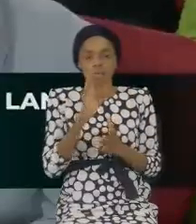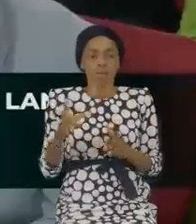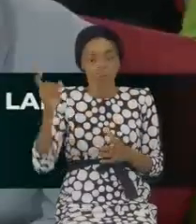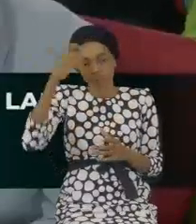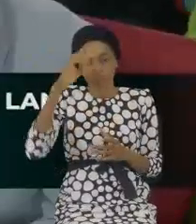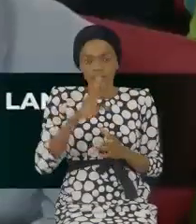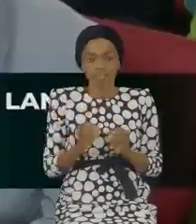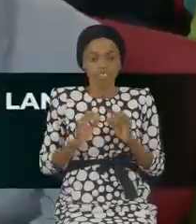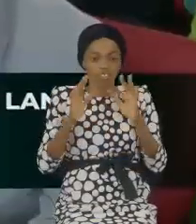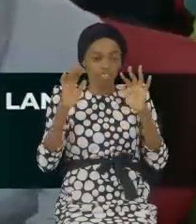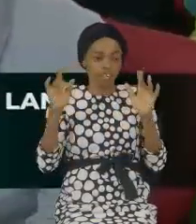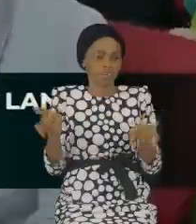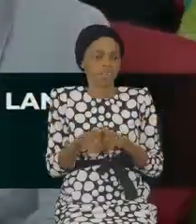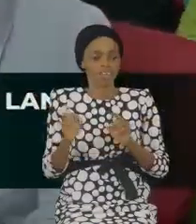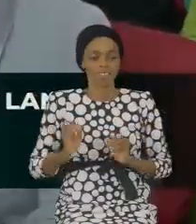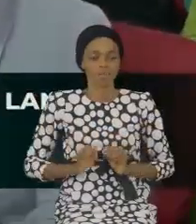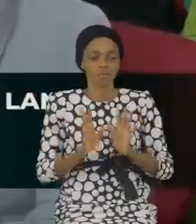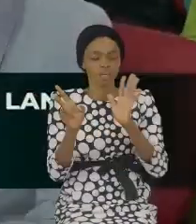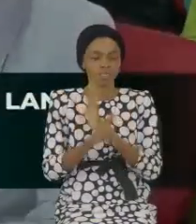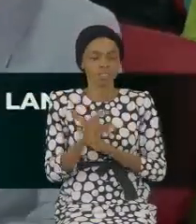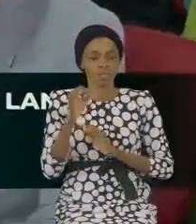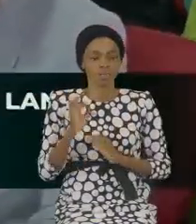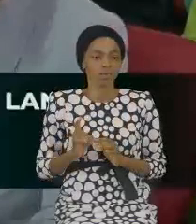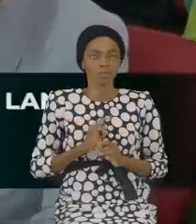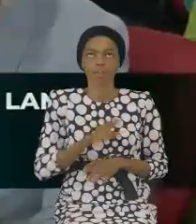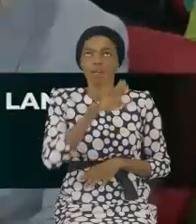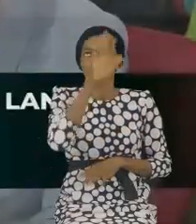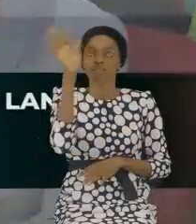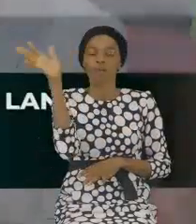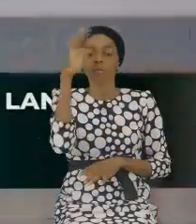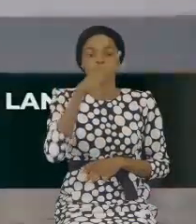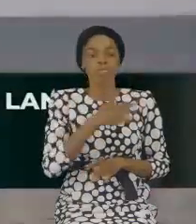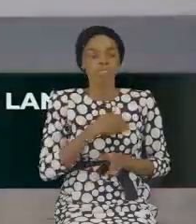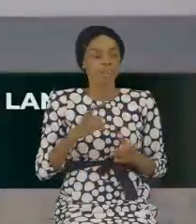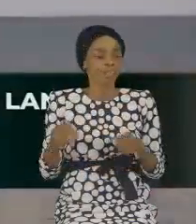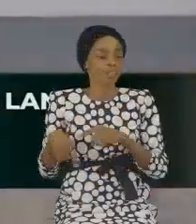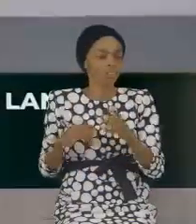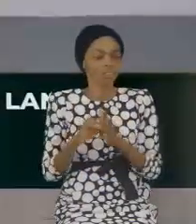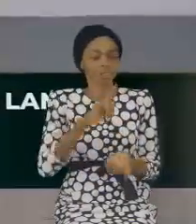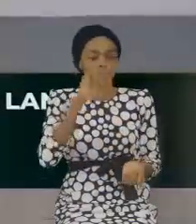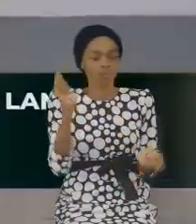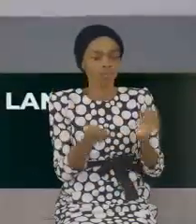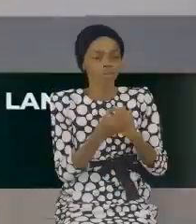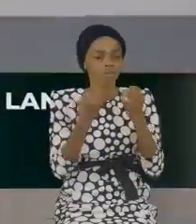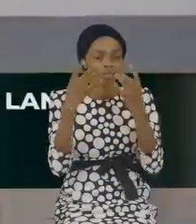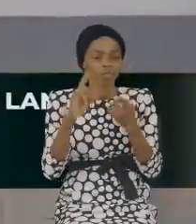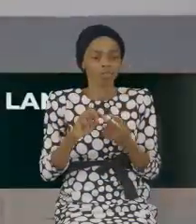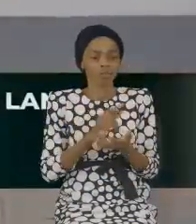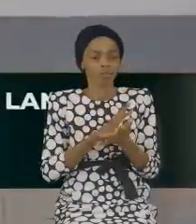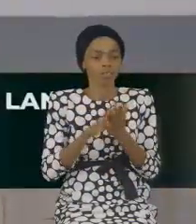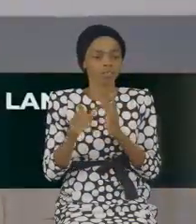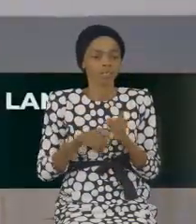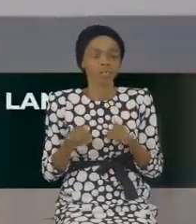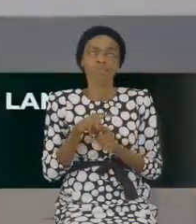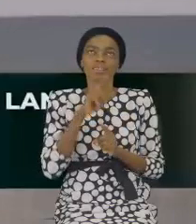the brightness of the firmament, and they that turn many to righteousness at the